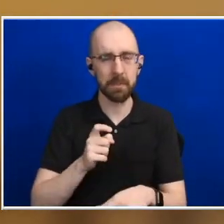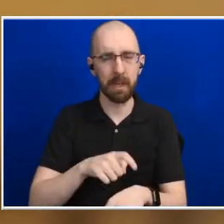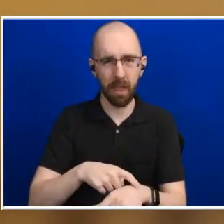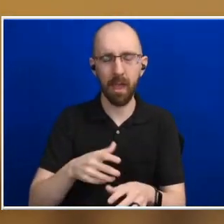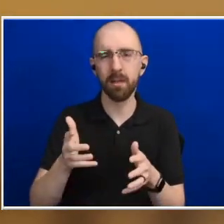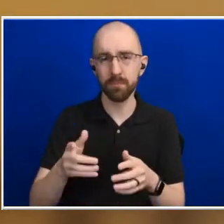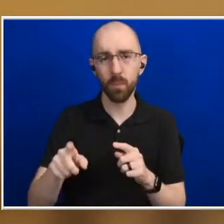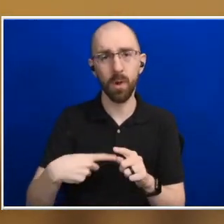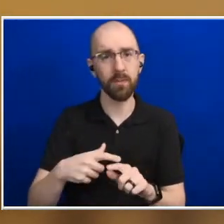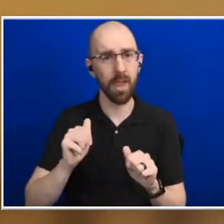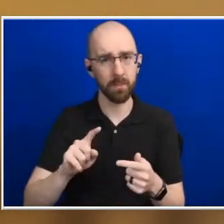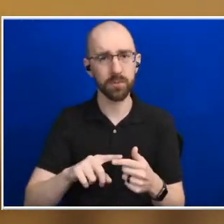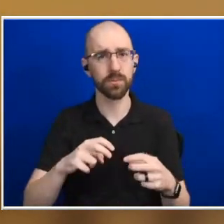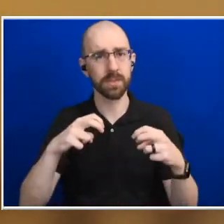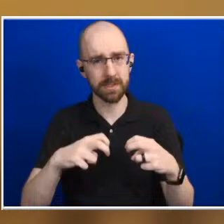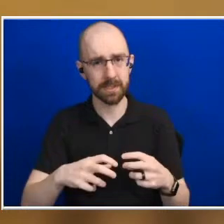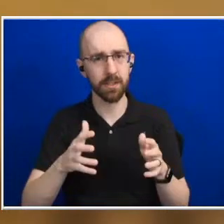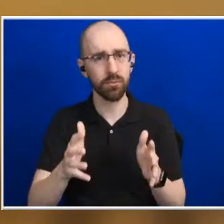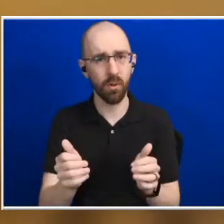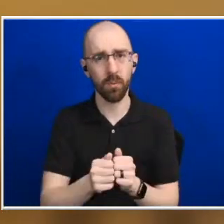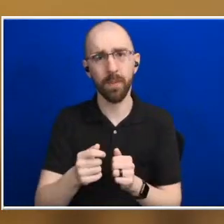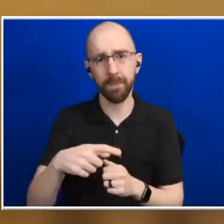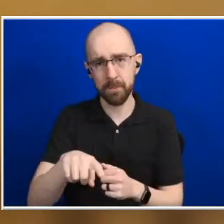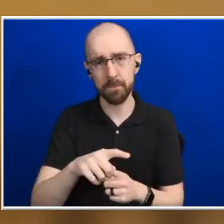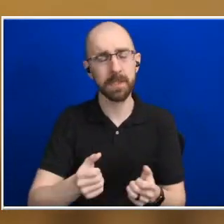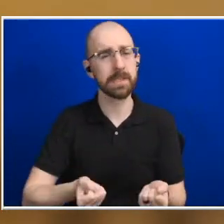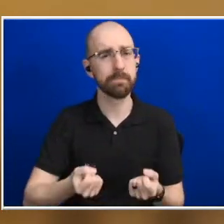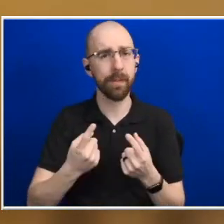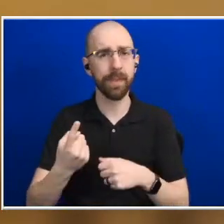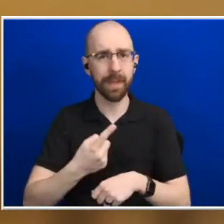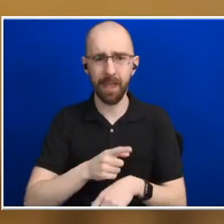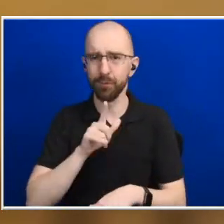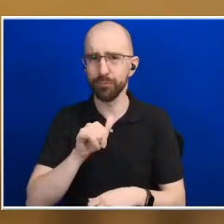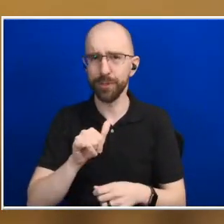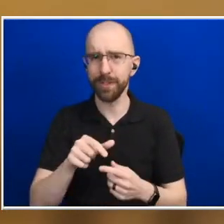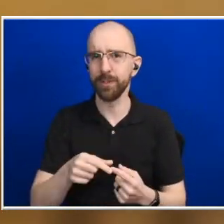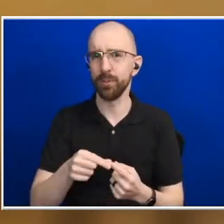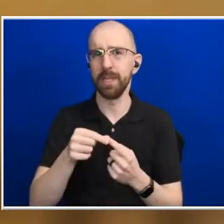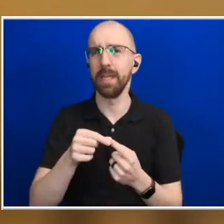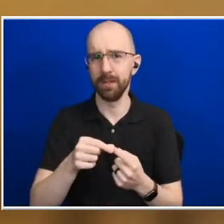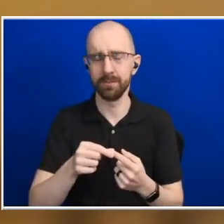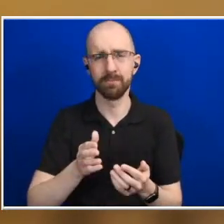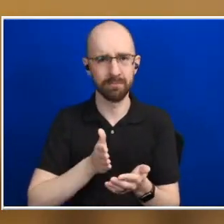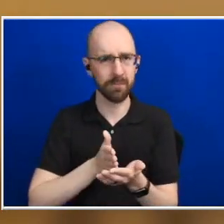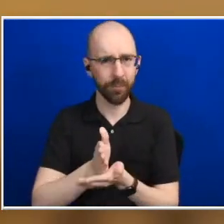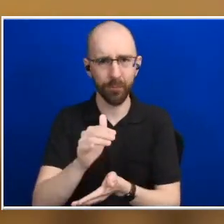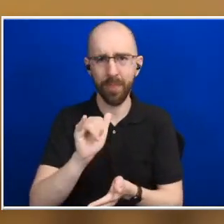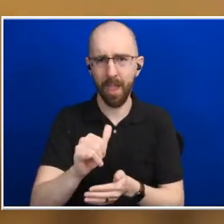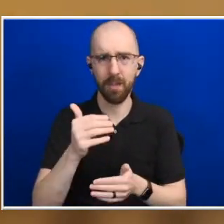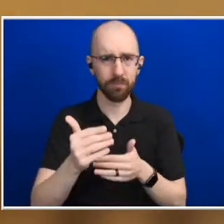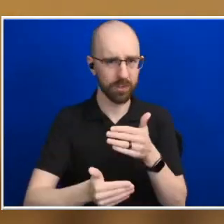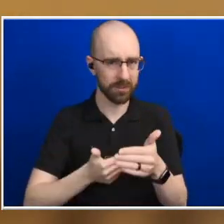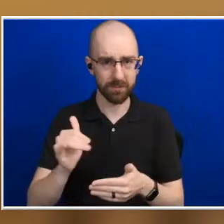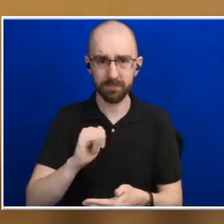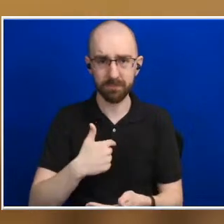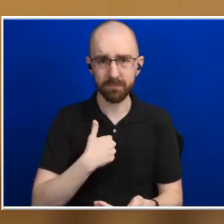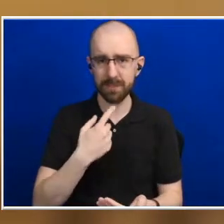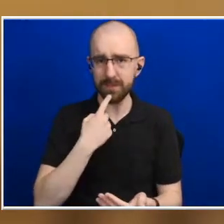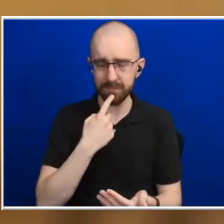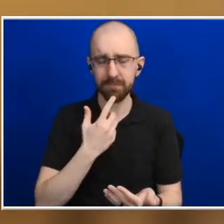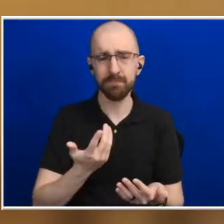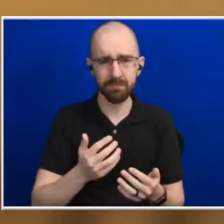sit down and talk with them and spend the day with them, it was really unique going throughout that process. Like I said, you know,